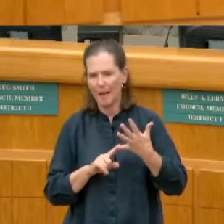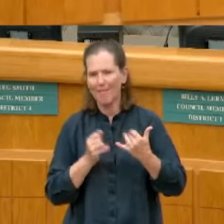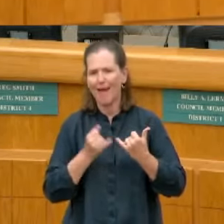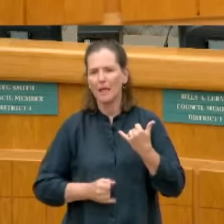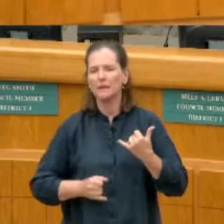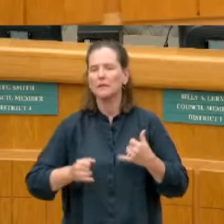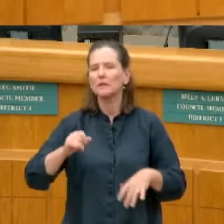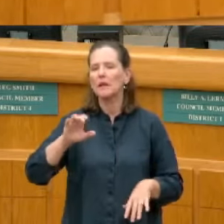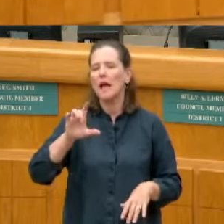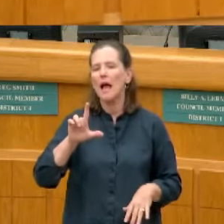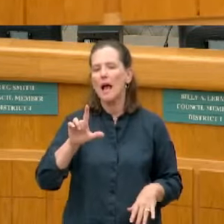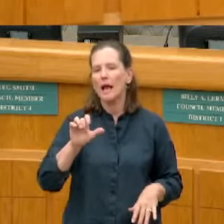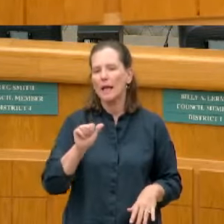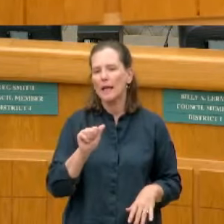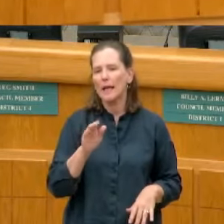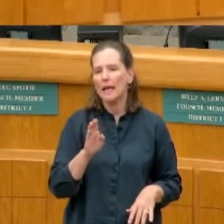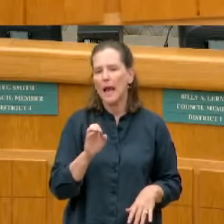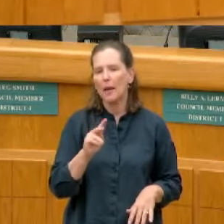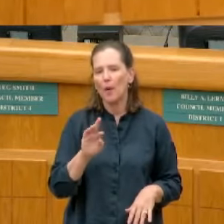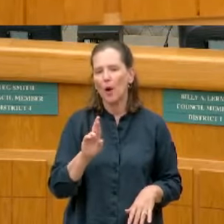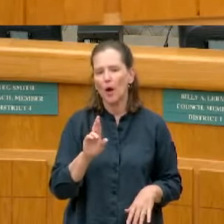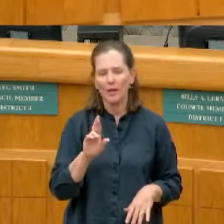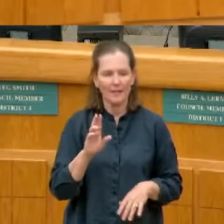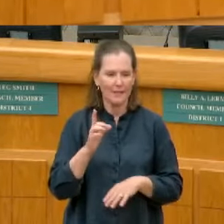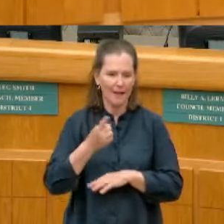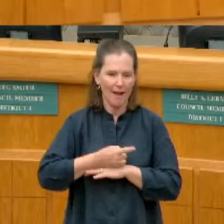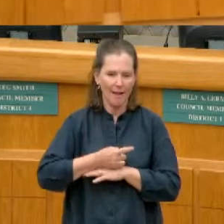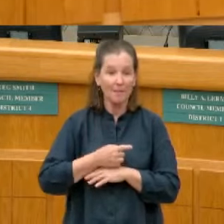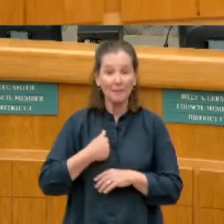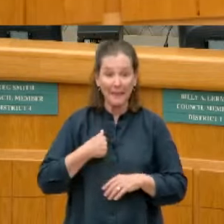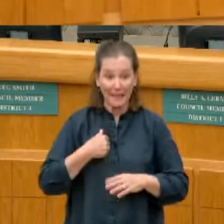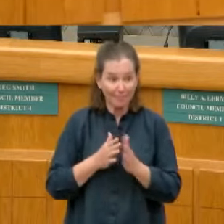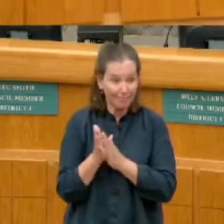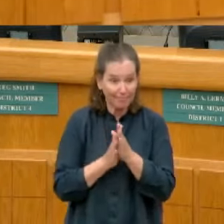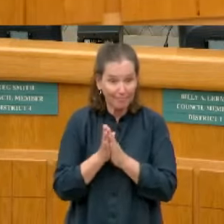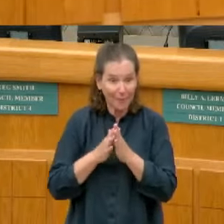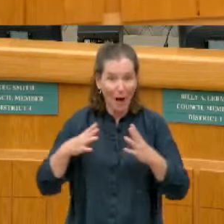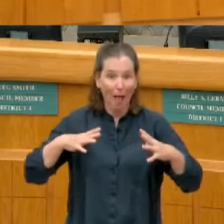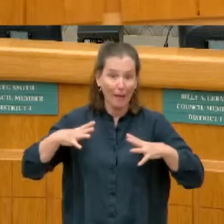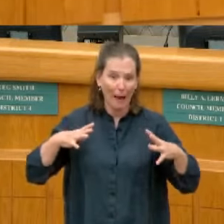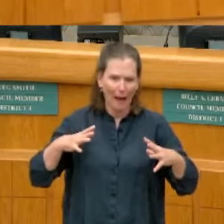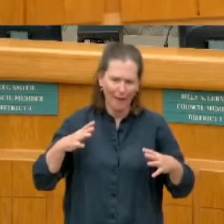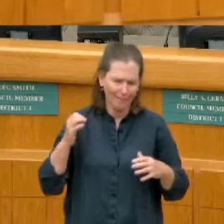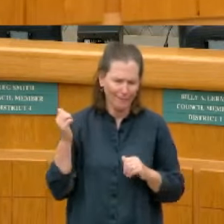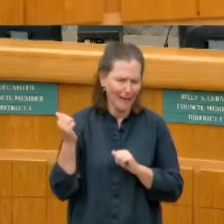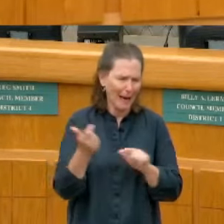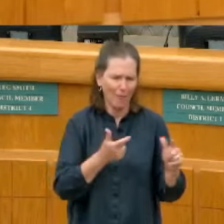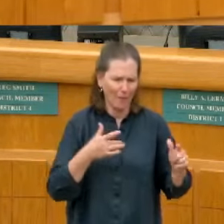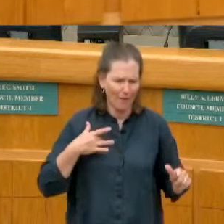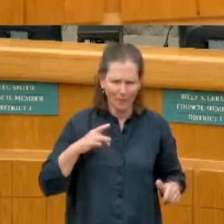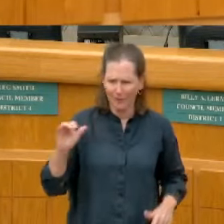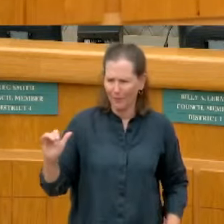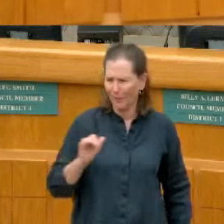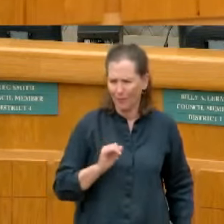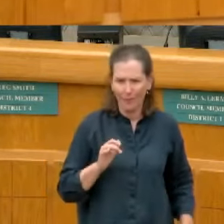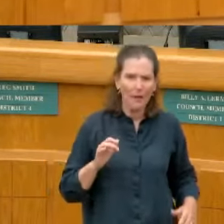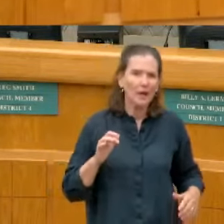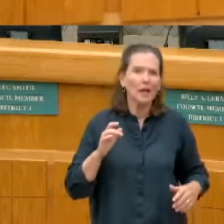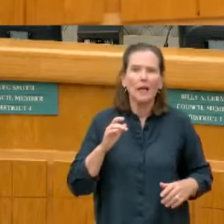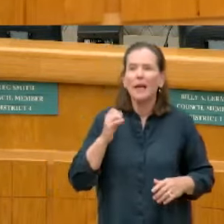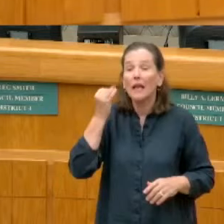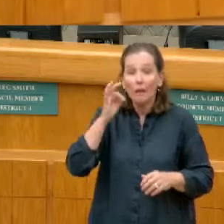Again, I look forward to holidays. I think everybody does, particularly when you're stressed or you're tired and you've really been at something for a long time.